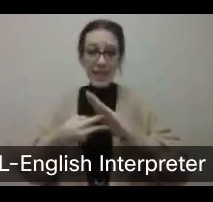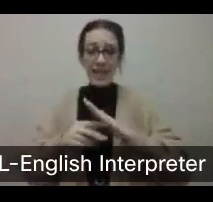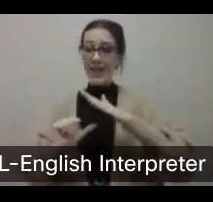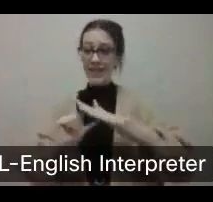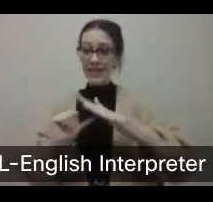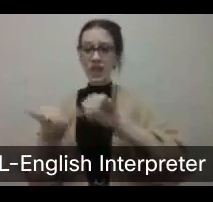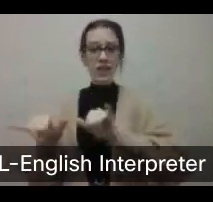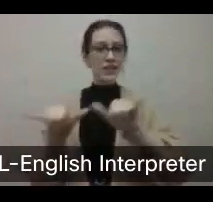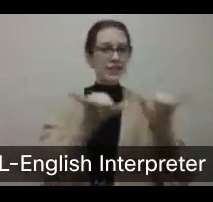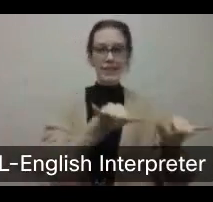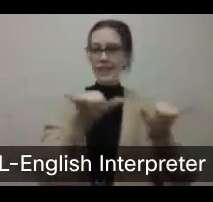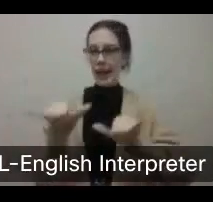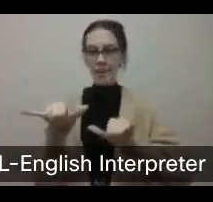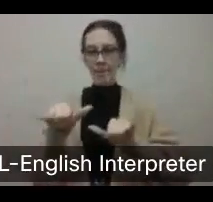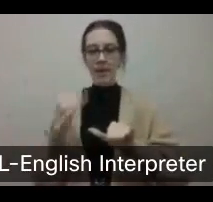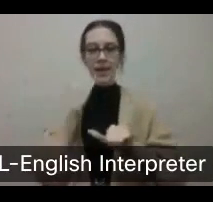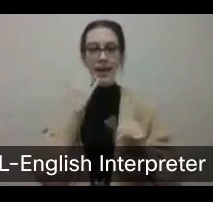were intending.